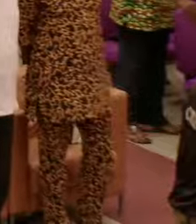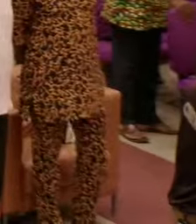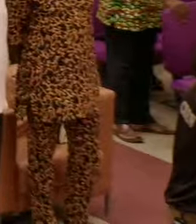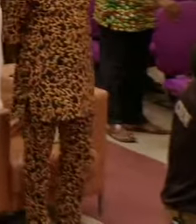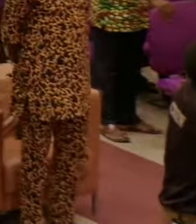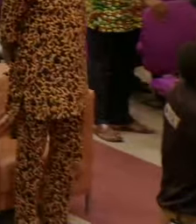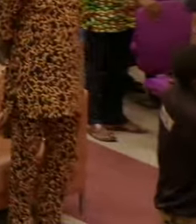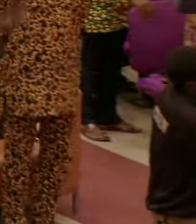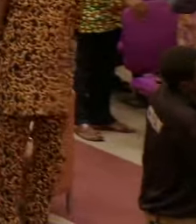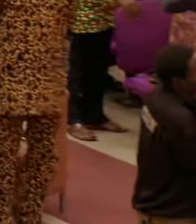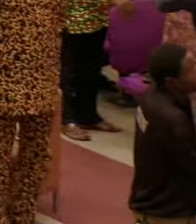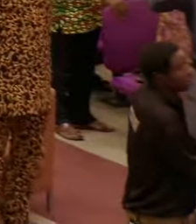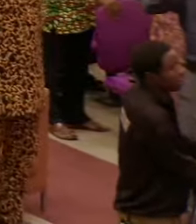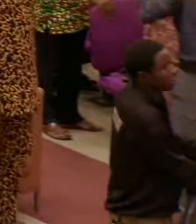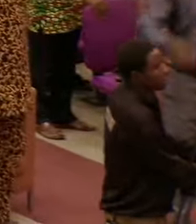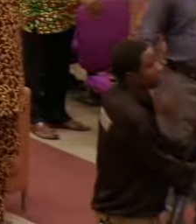name.